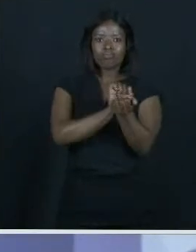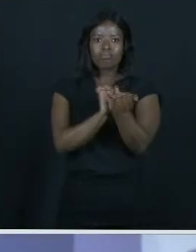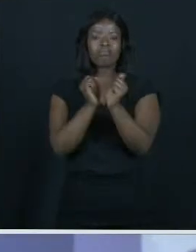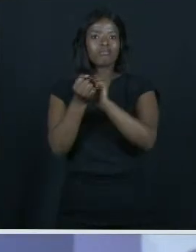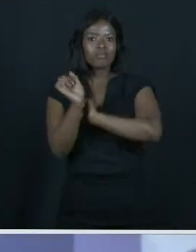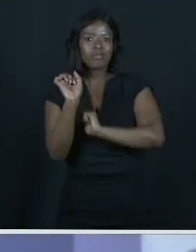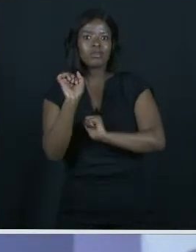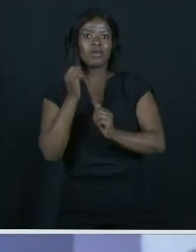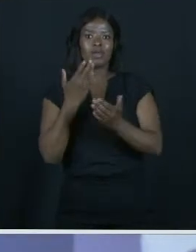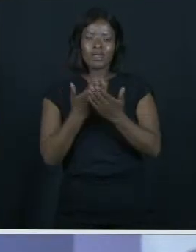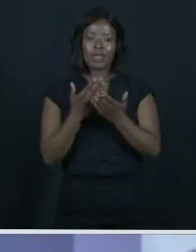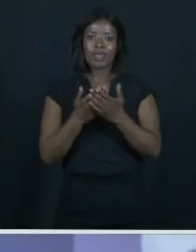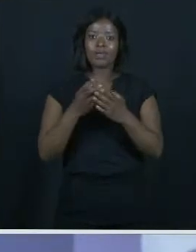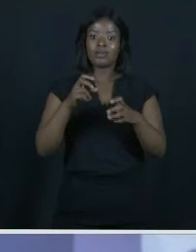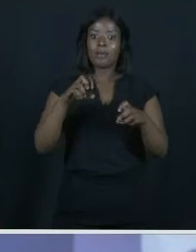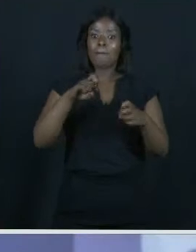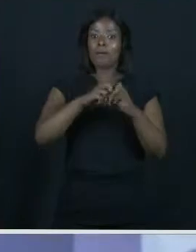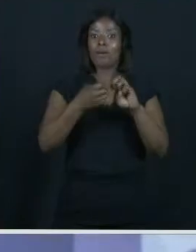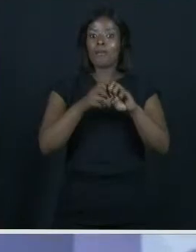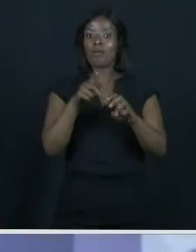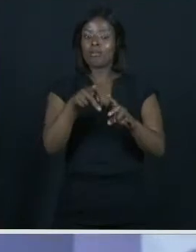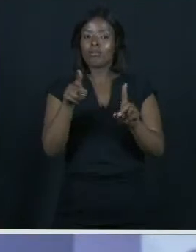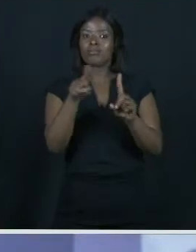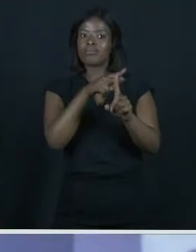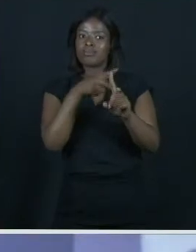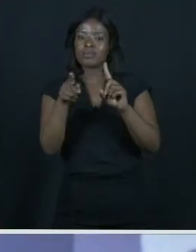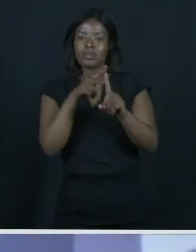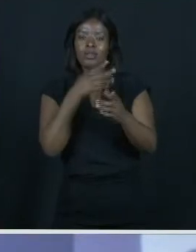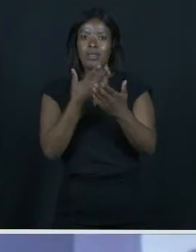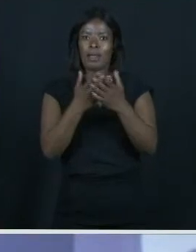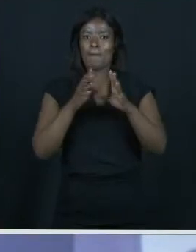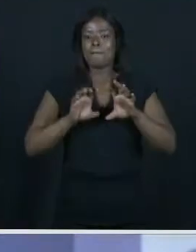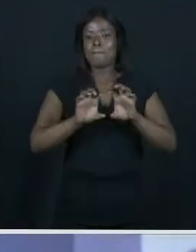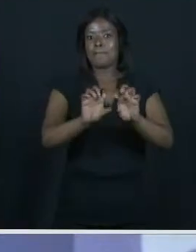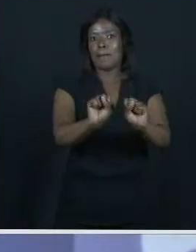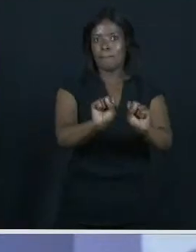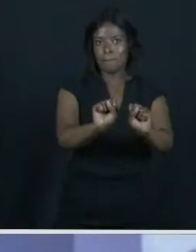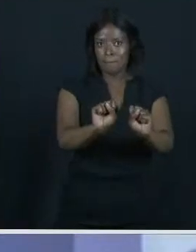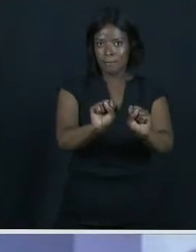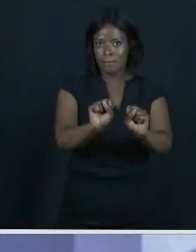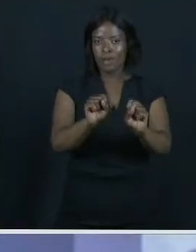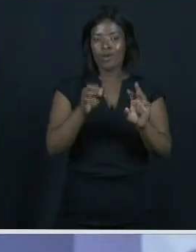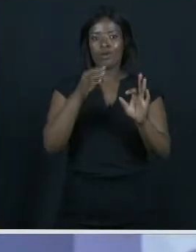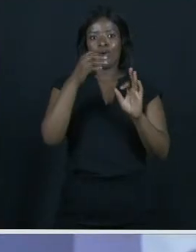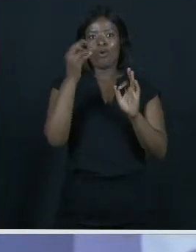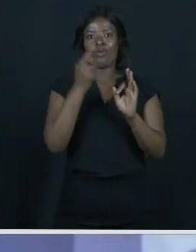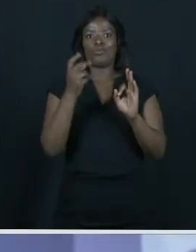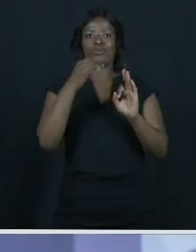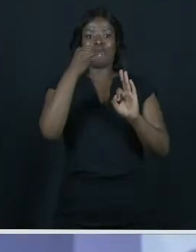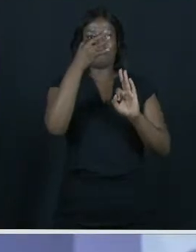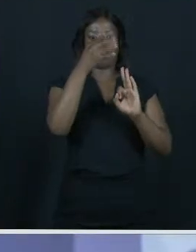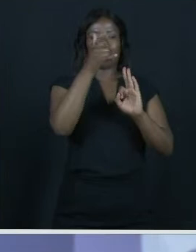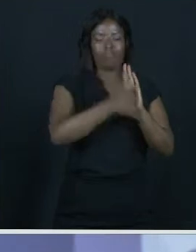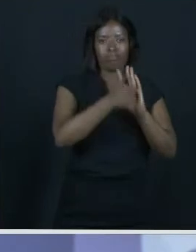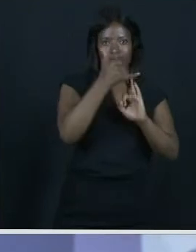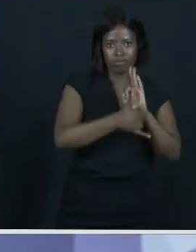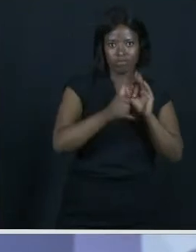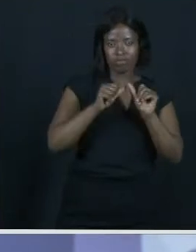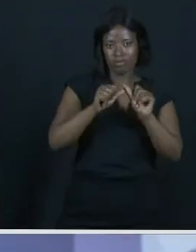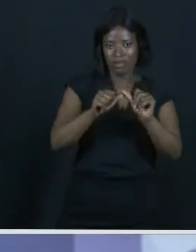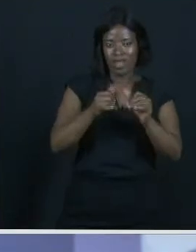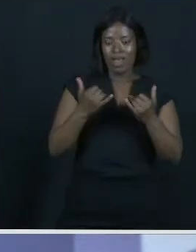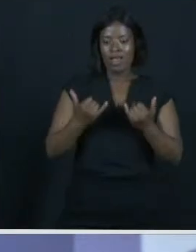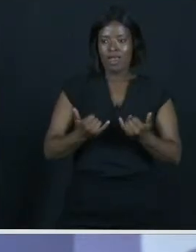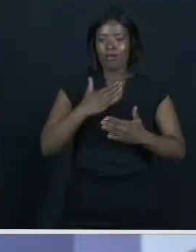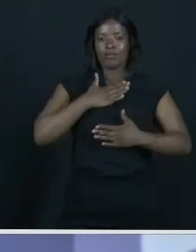end the pandemic of gender-based violence and femicide. Ladies and gentlemen, I now have the honor and